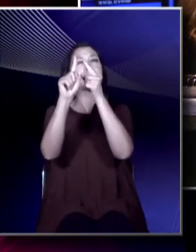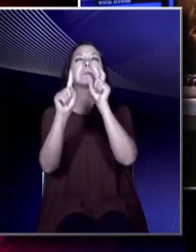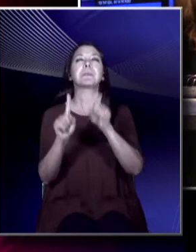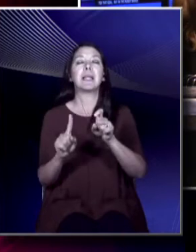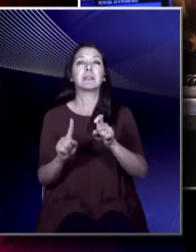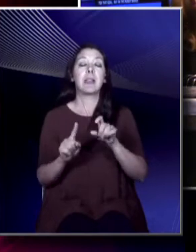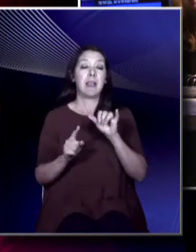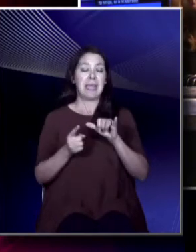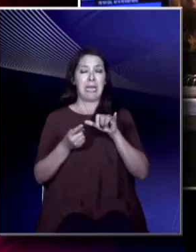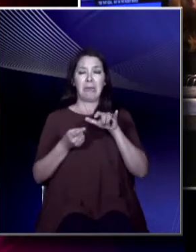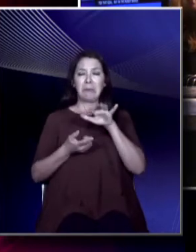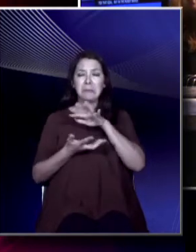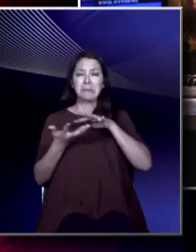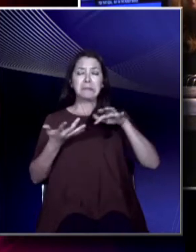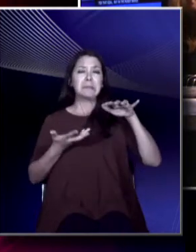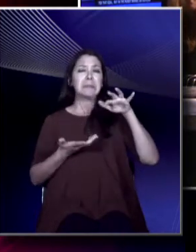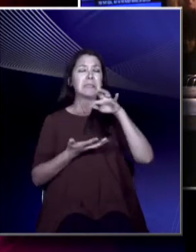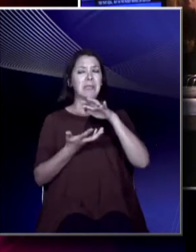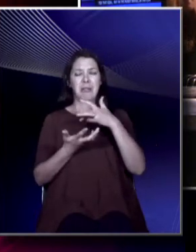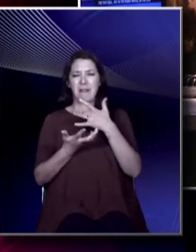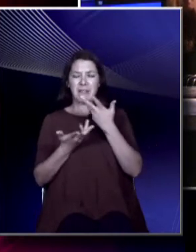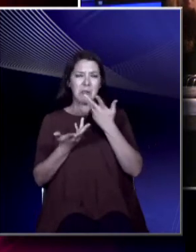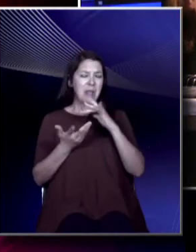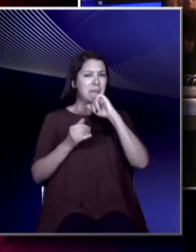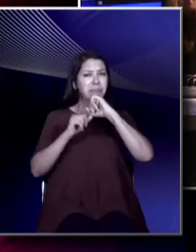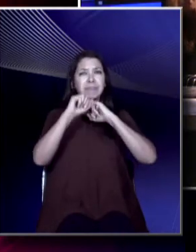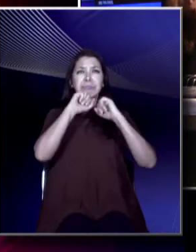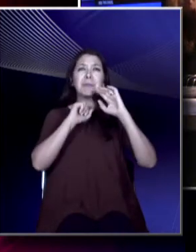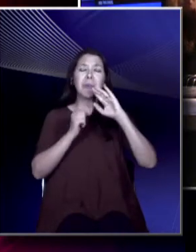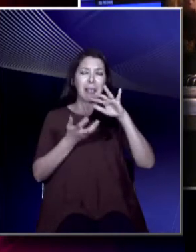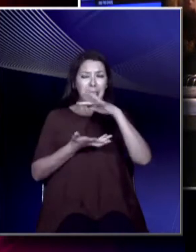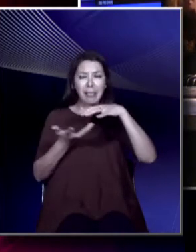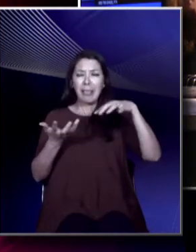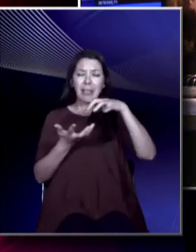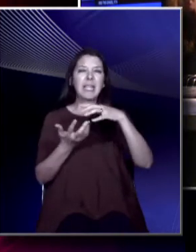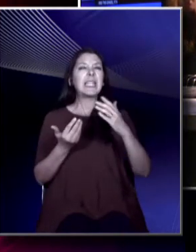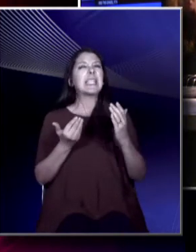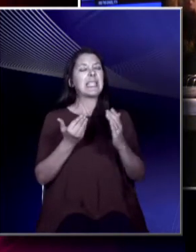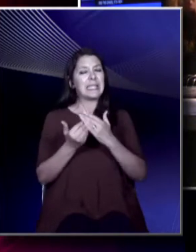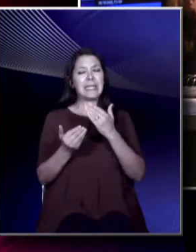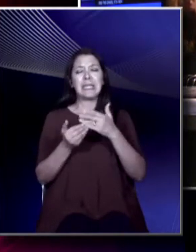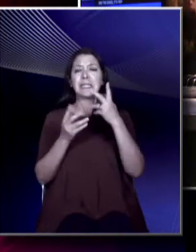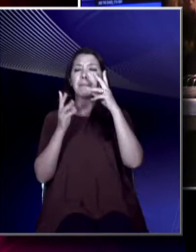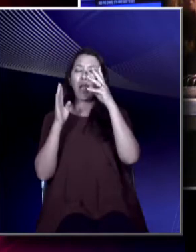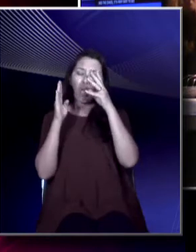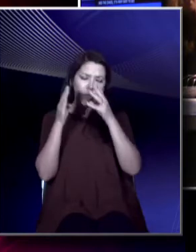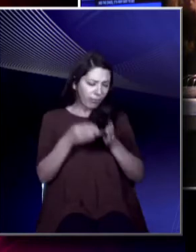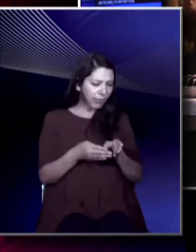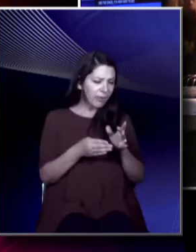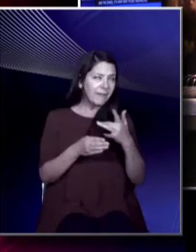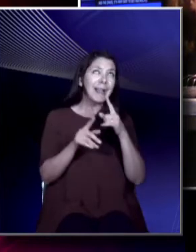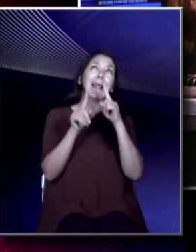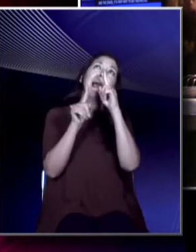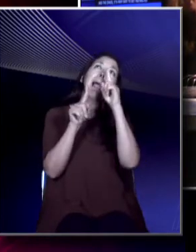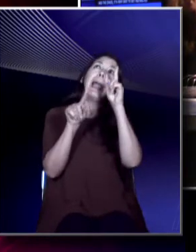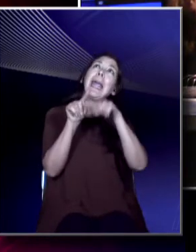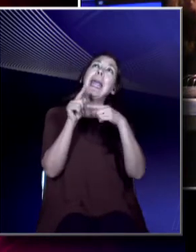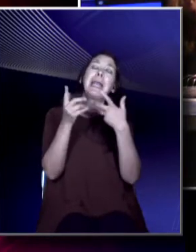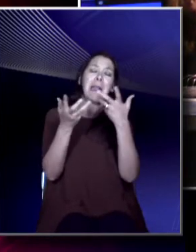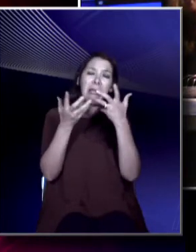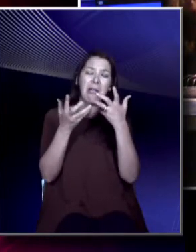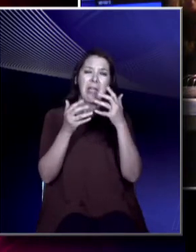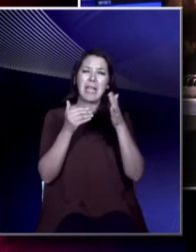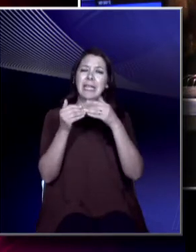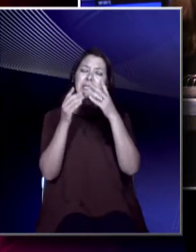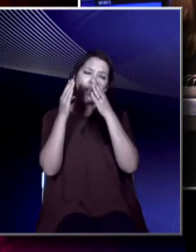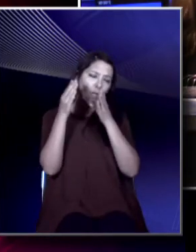the confusion and the chaos, it's very easy to get distracted. It's very easy to lose our